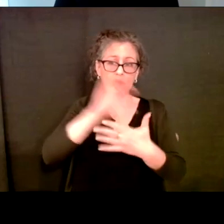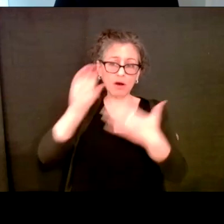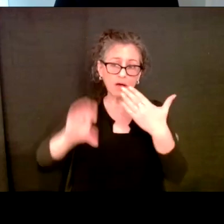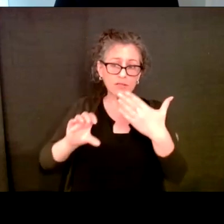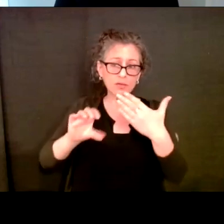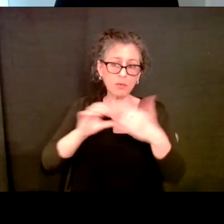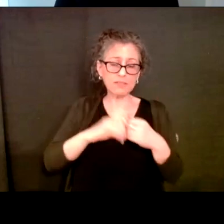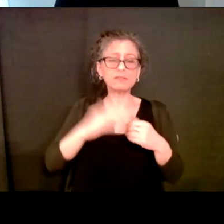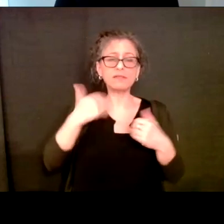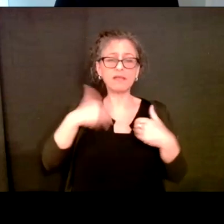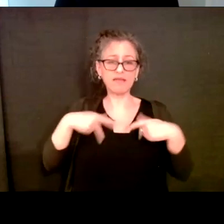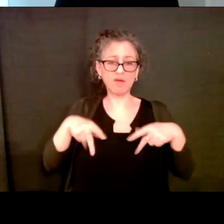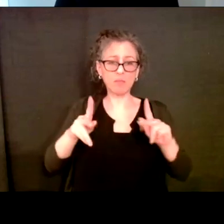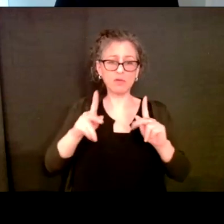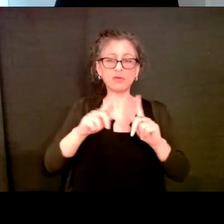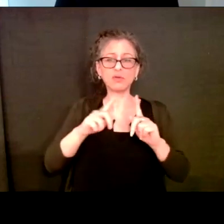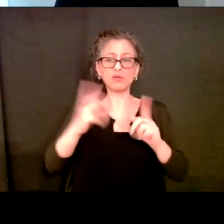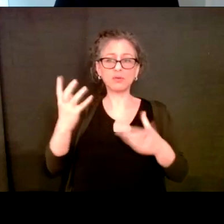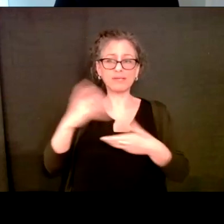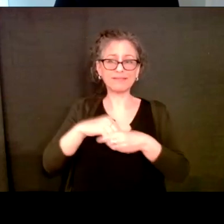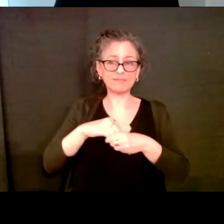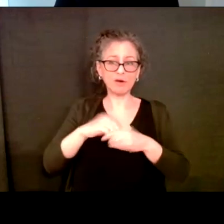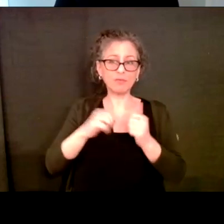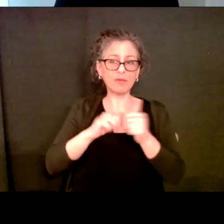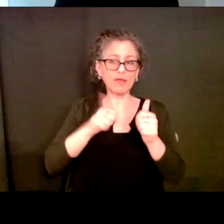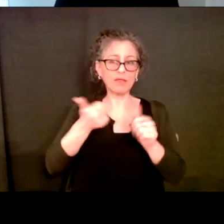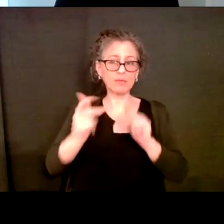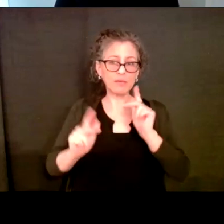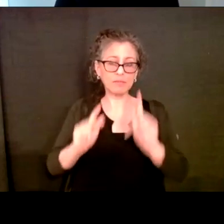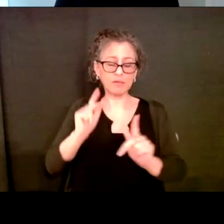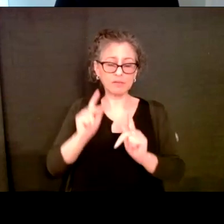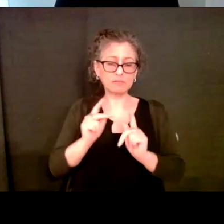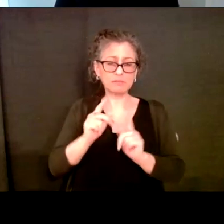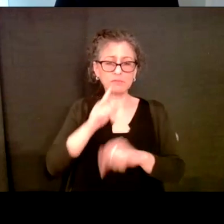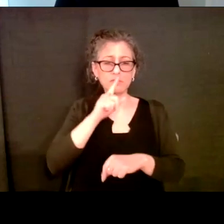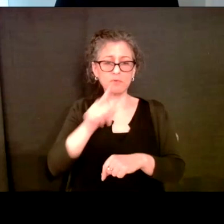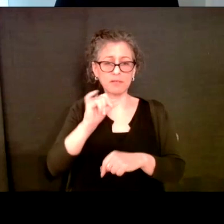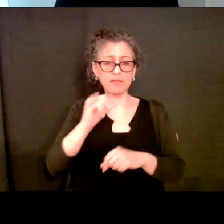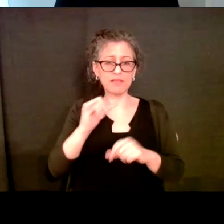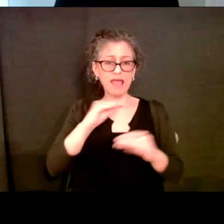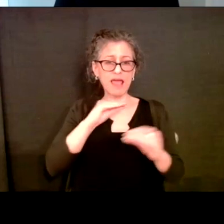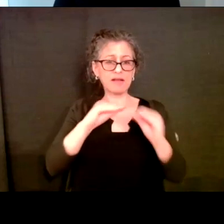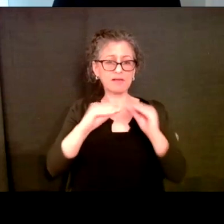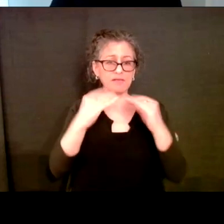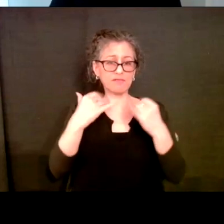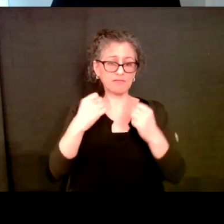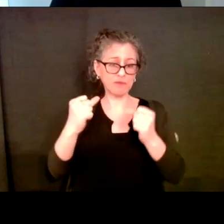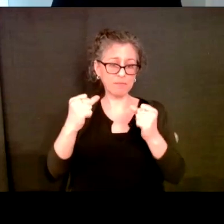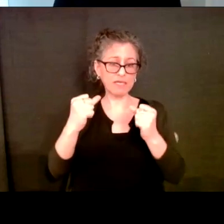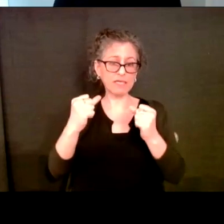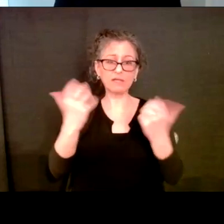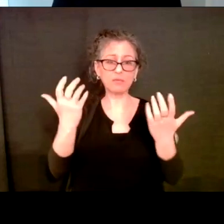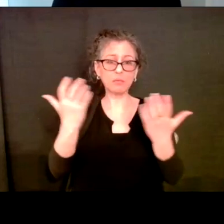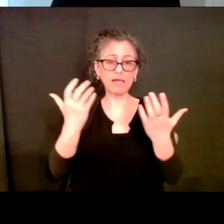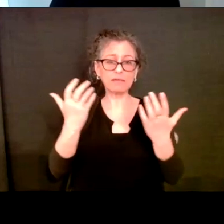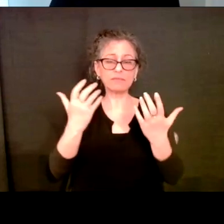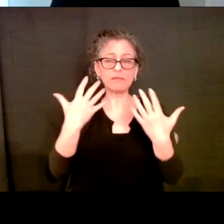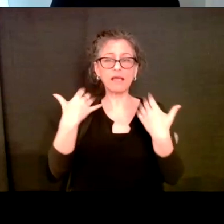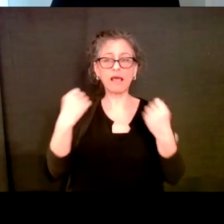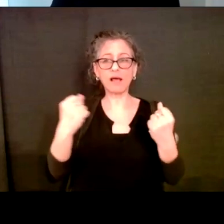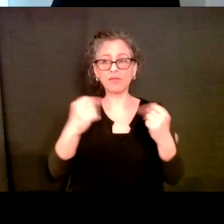having opportunities to engage with others. So ultimately, the remedy for trauma is healthy,